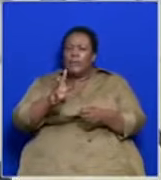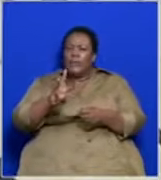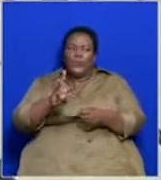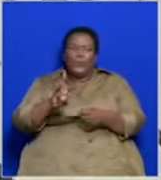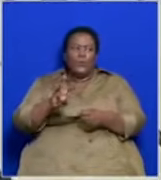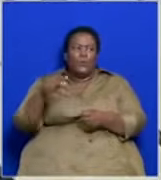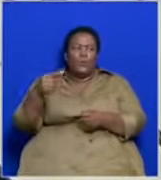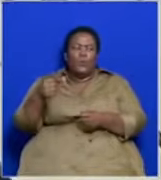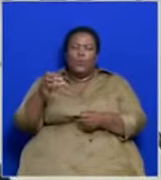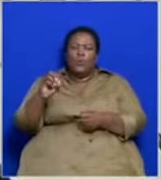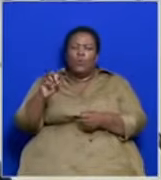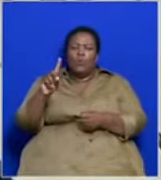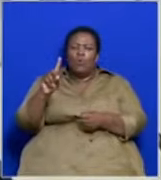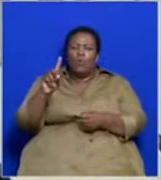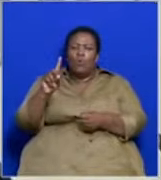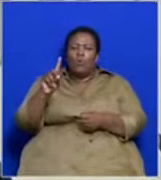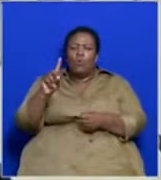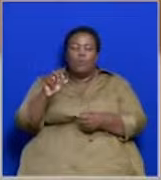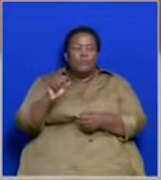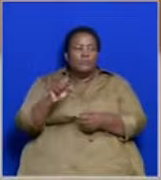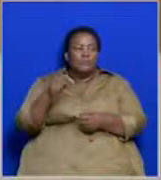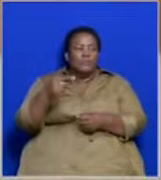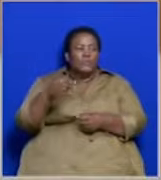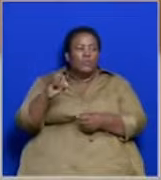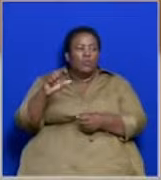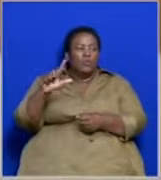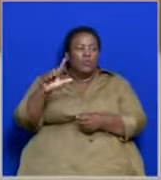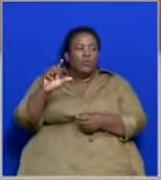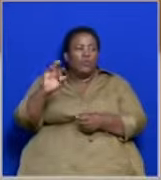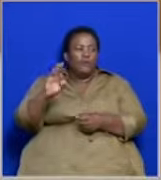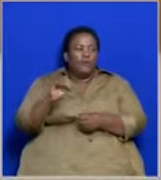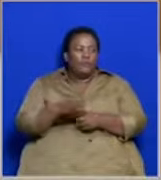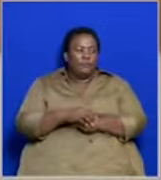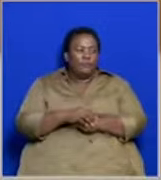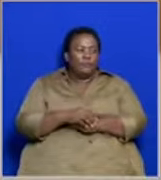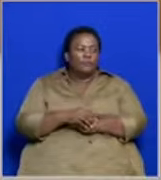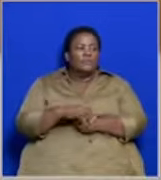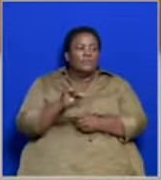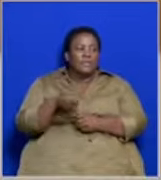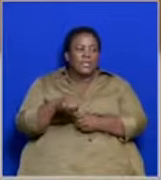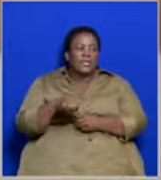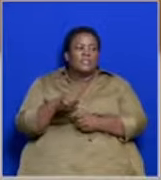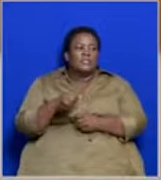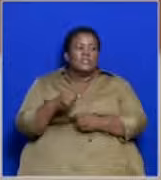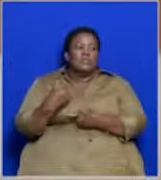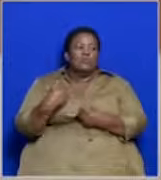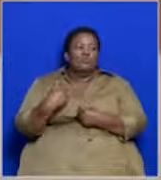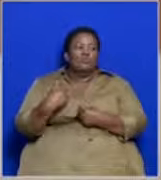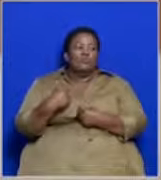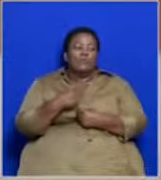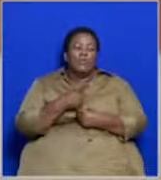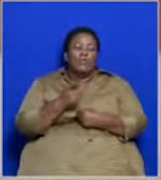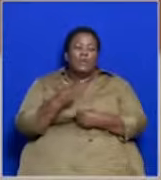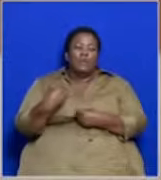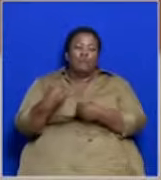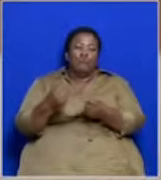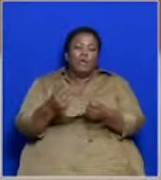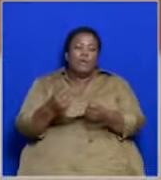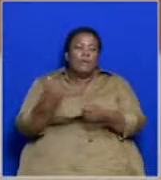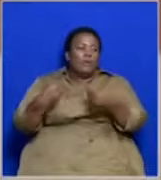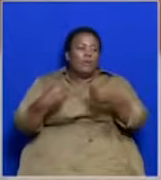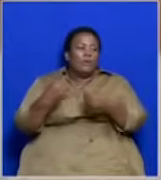onto vehicles. And if we go to page 189 to your recollection and